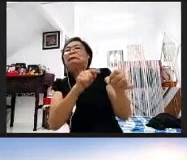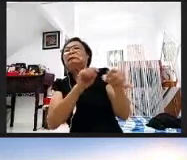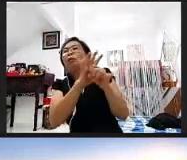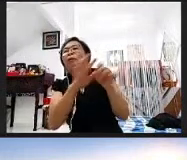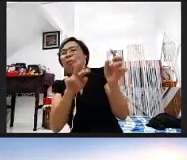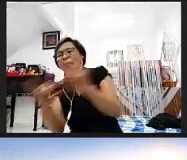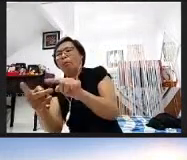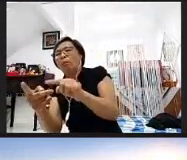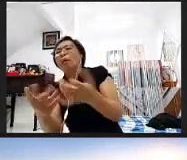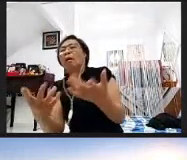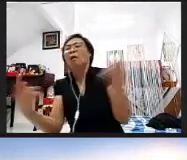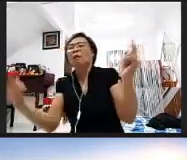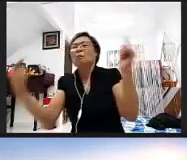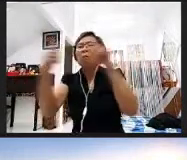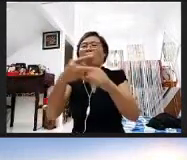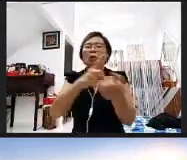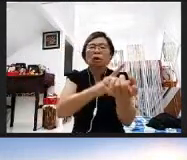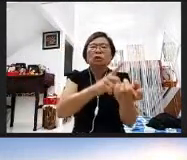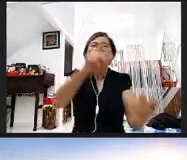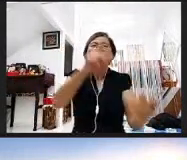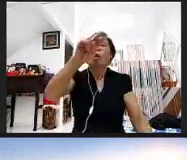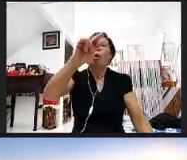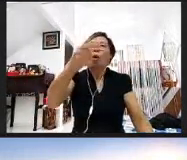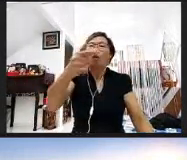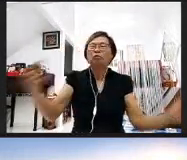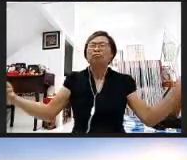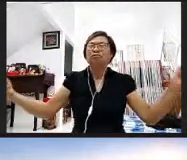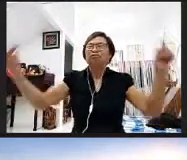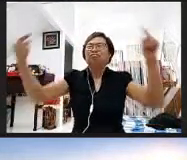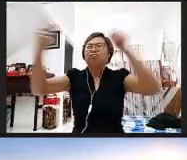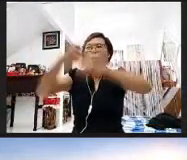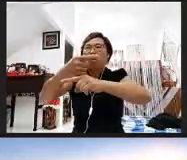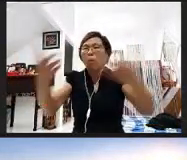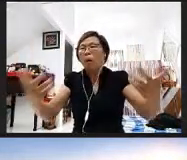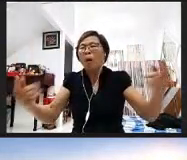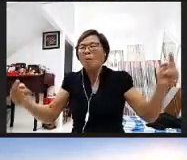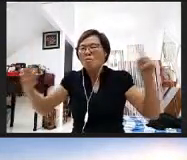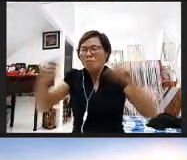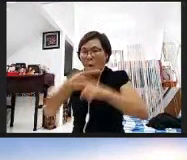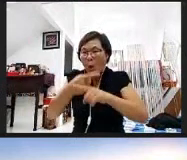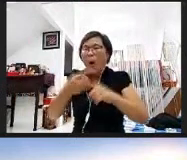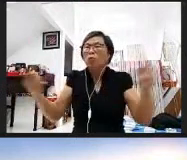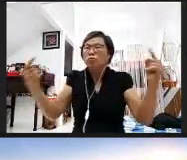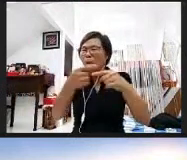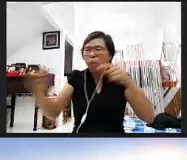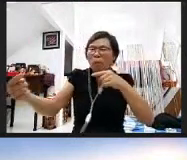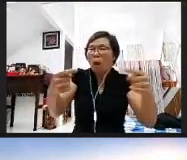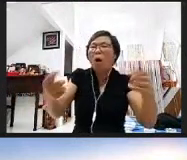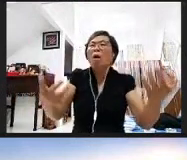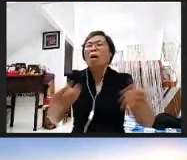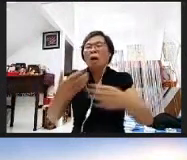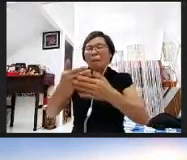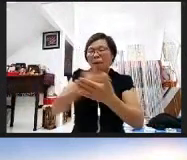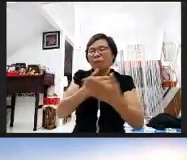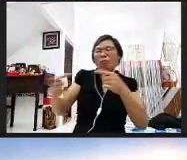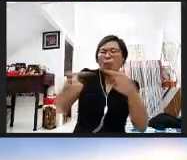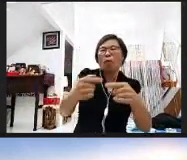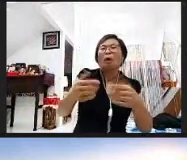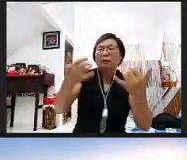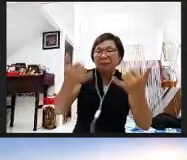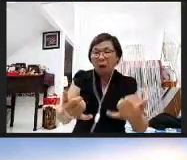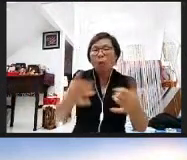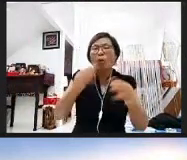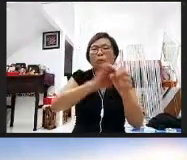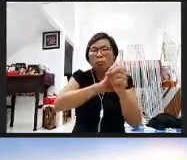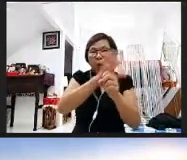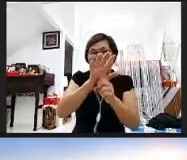conflict. Dr. Ong talked about conflict. Yes. Yeah. So there's conflict. Of course, before pandemic also got conflict. Now also got conflict, but now